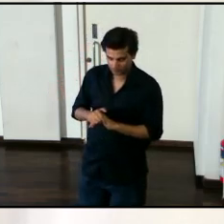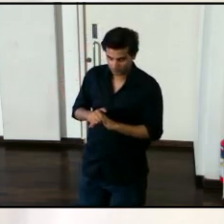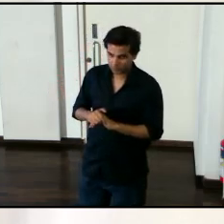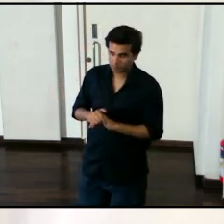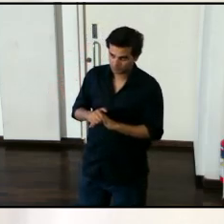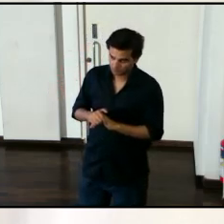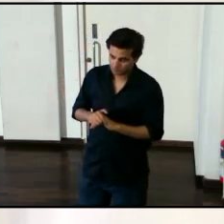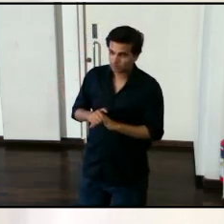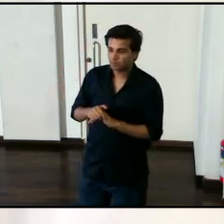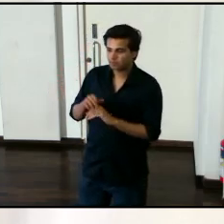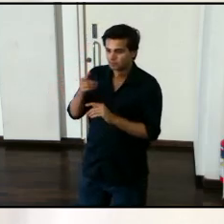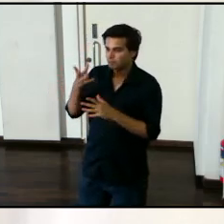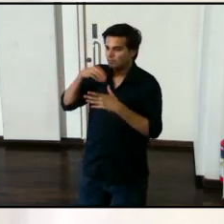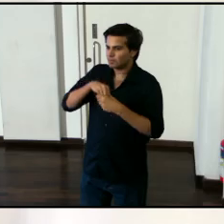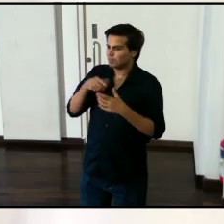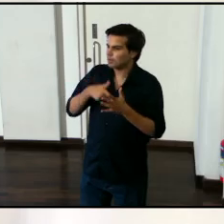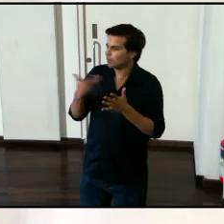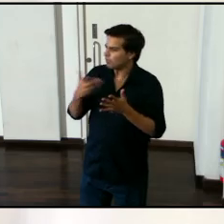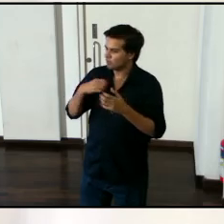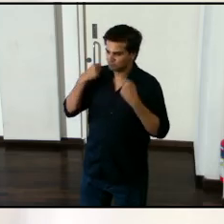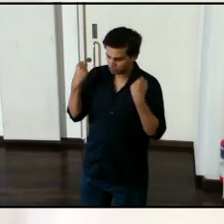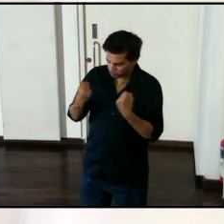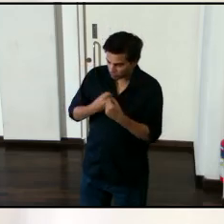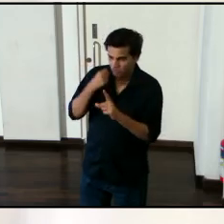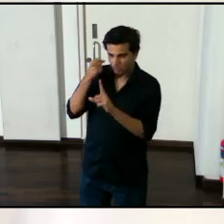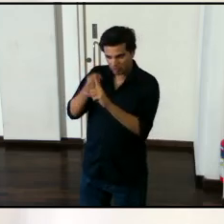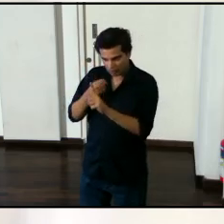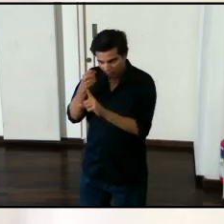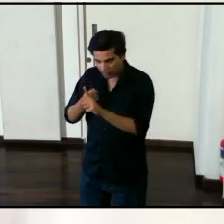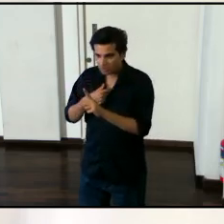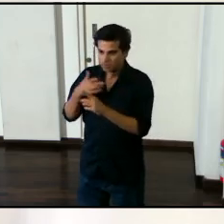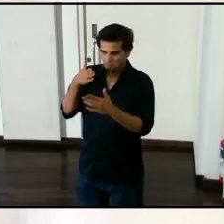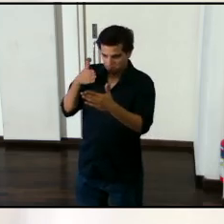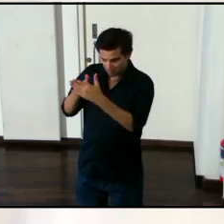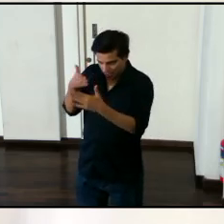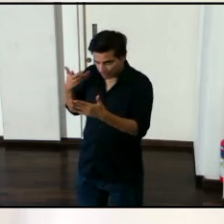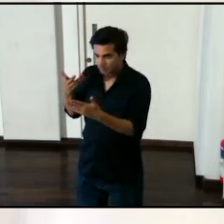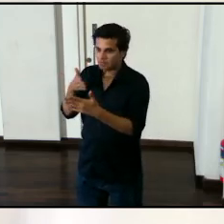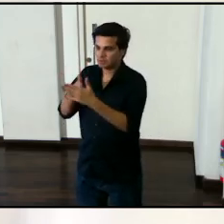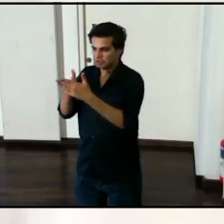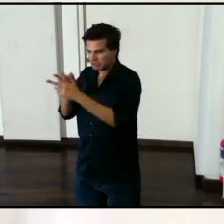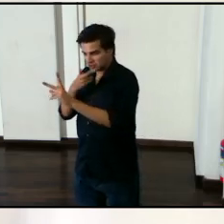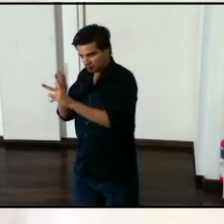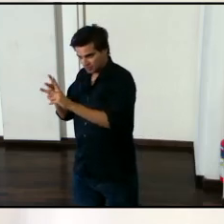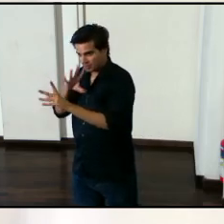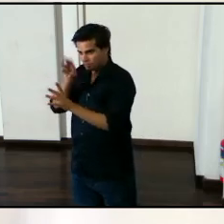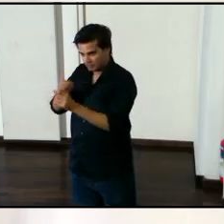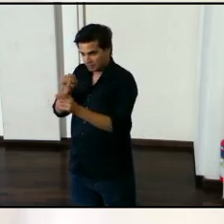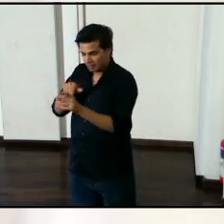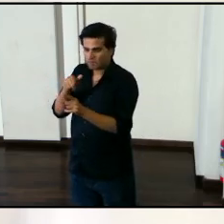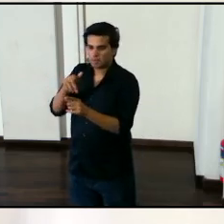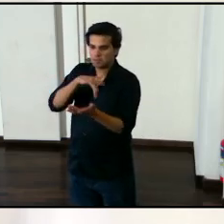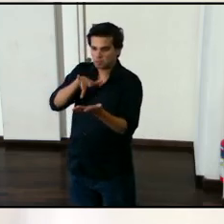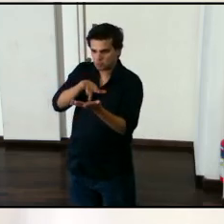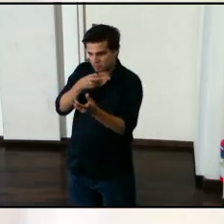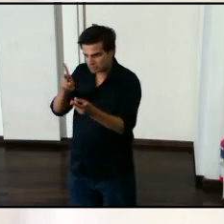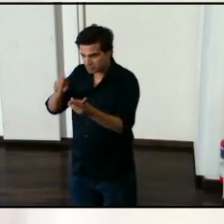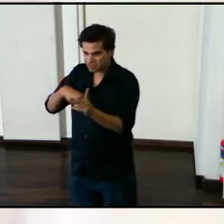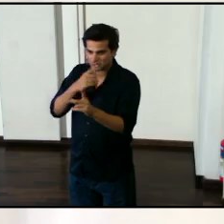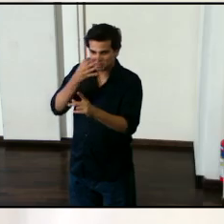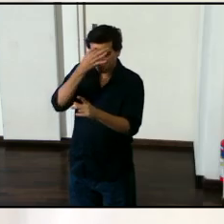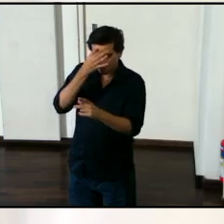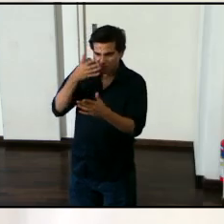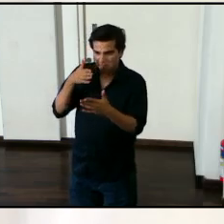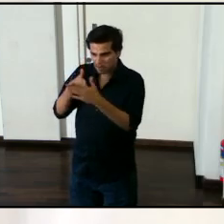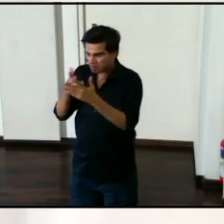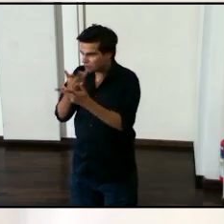Frames of Struggle, Tracing a Movement series, these posters highlight the variety of regions, issues, and voices